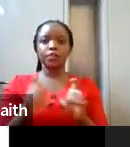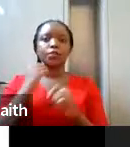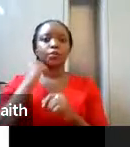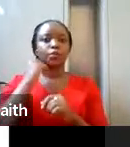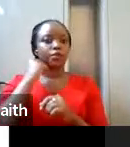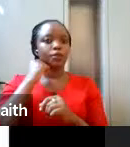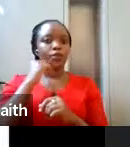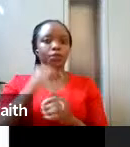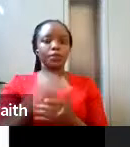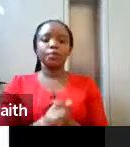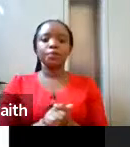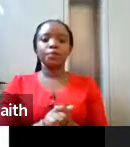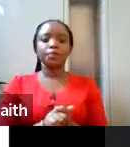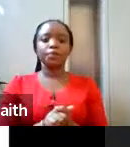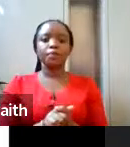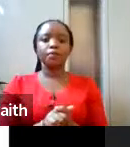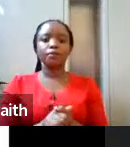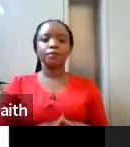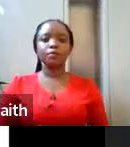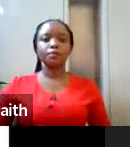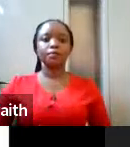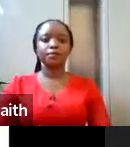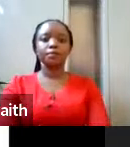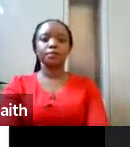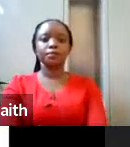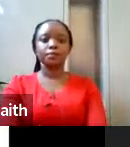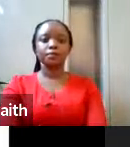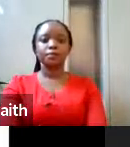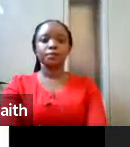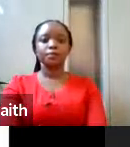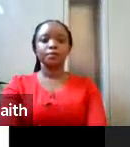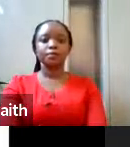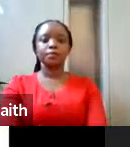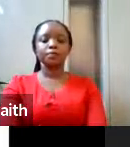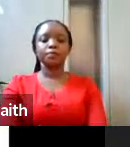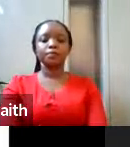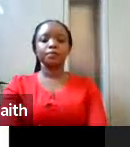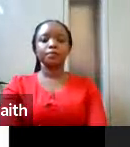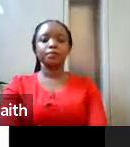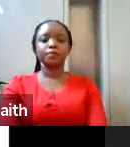our session for today. We and